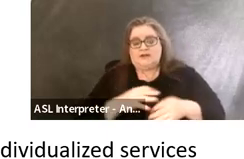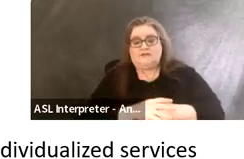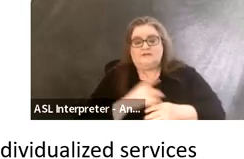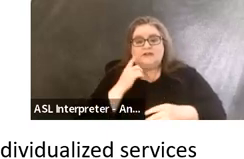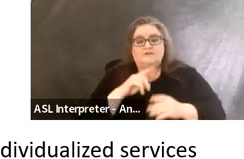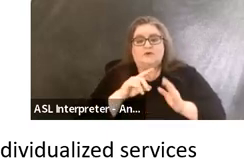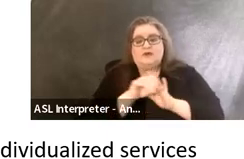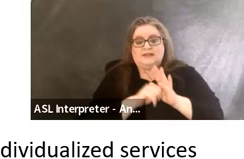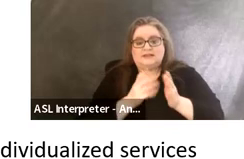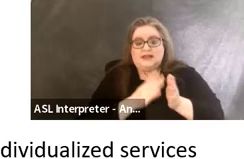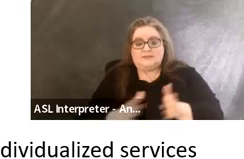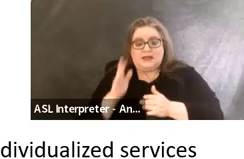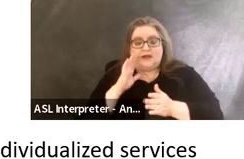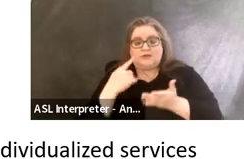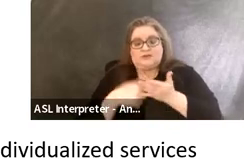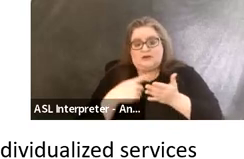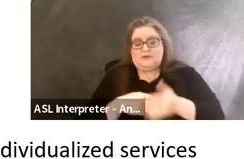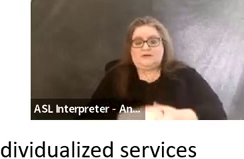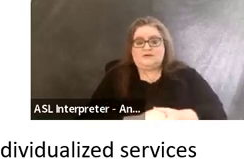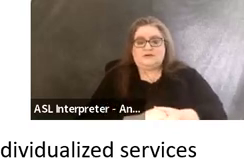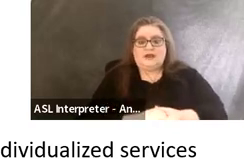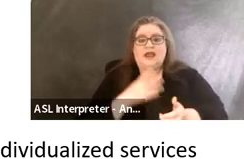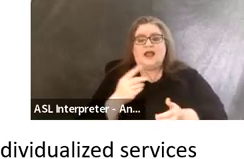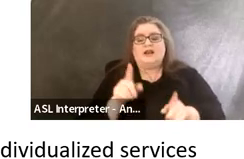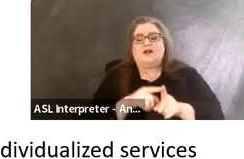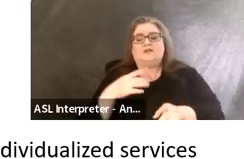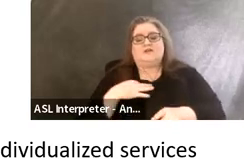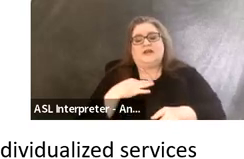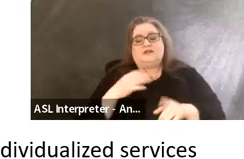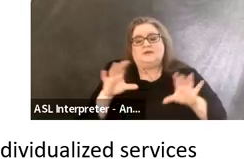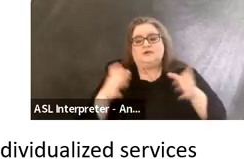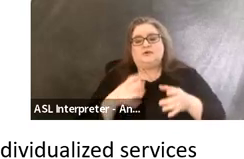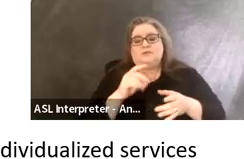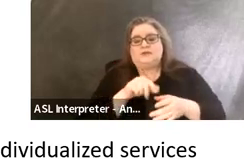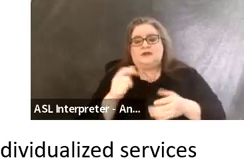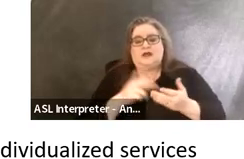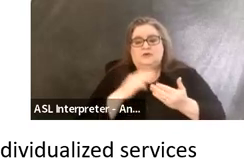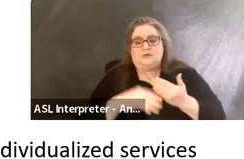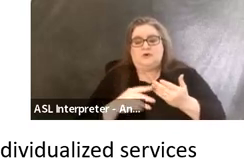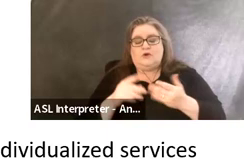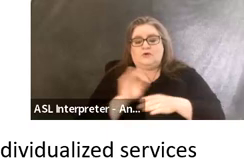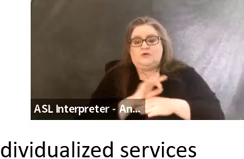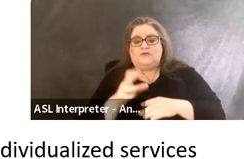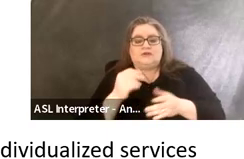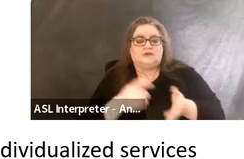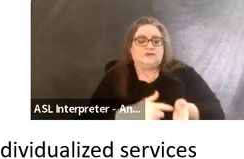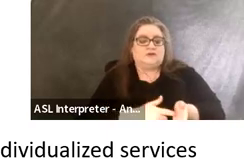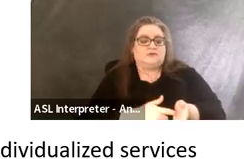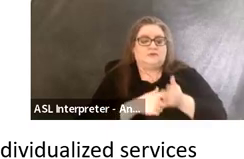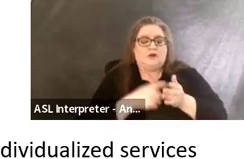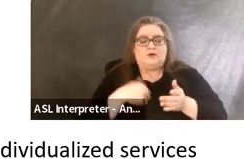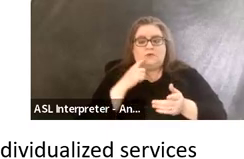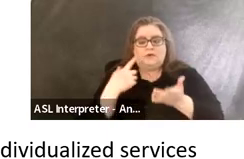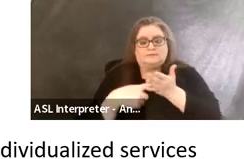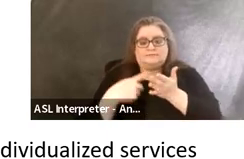the state plan that we're going to talk about, and the eligibility groups and other program features and requirements that we will cover.